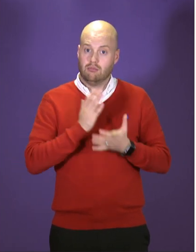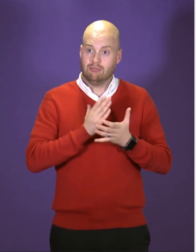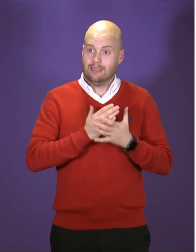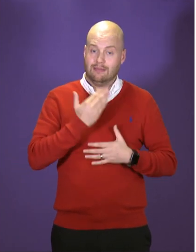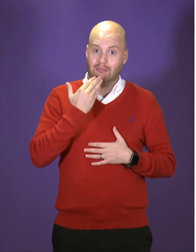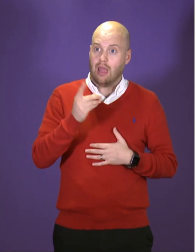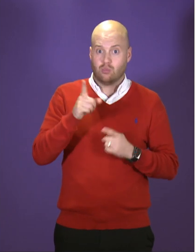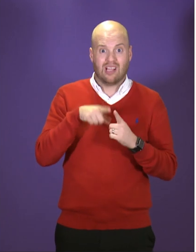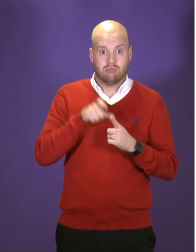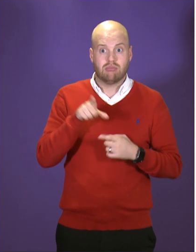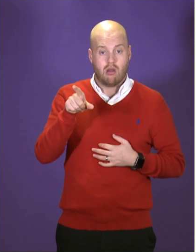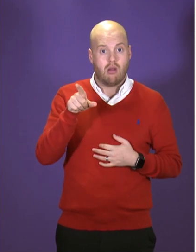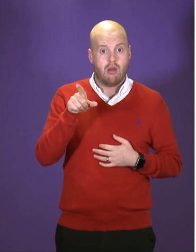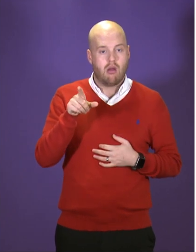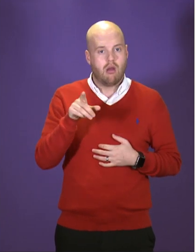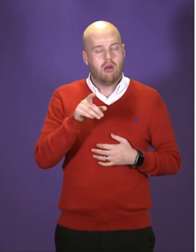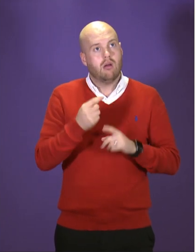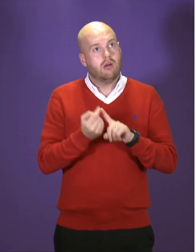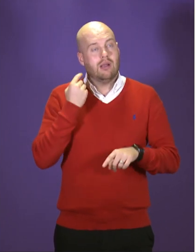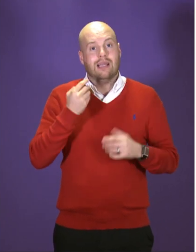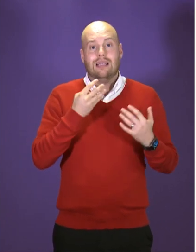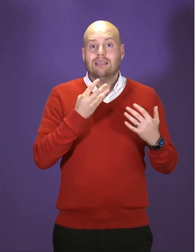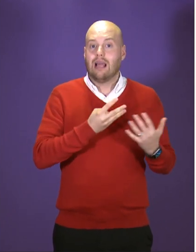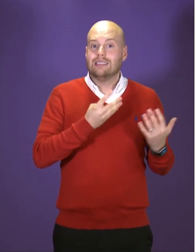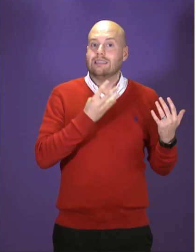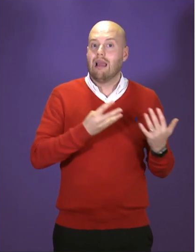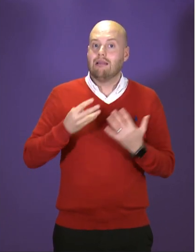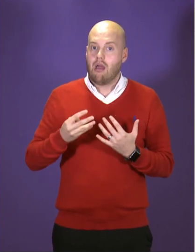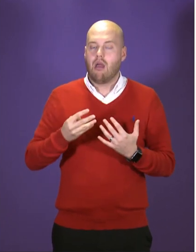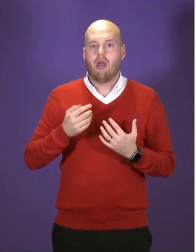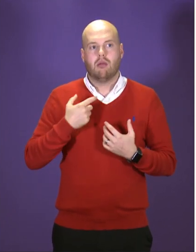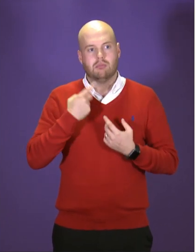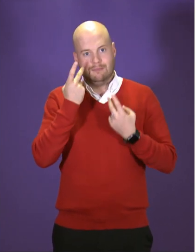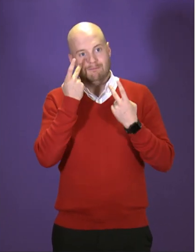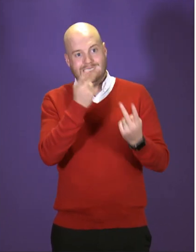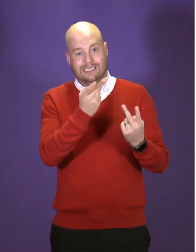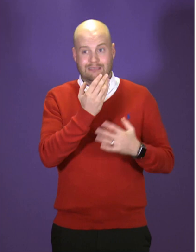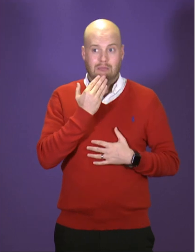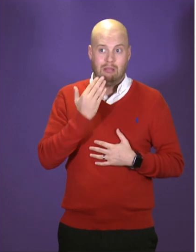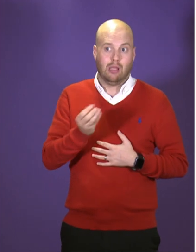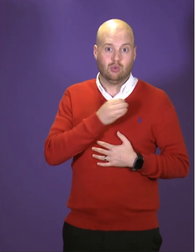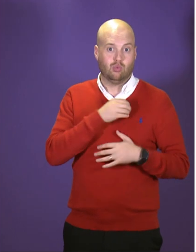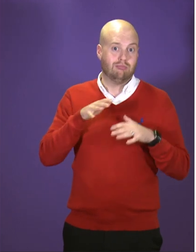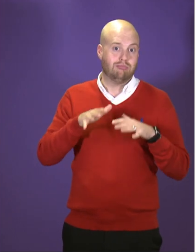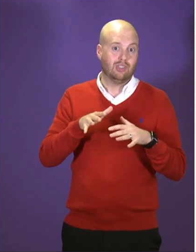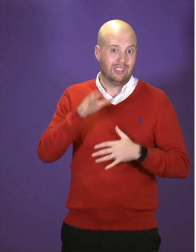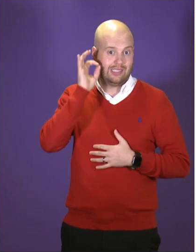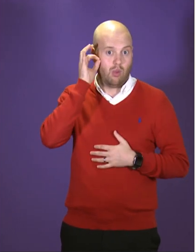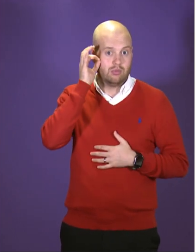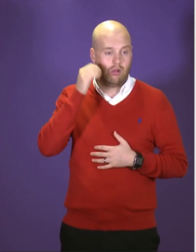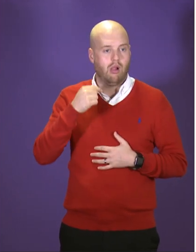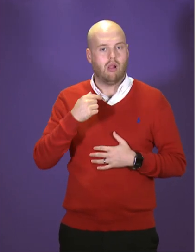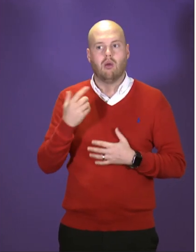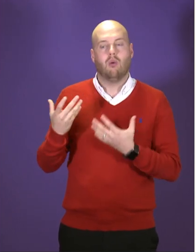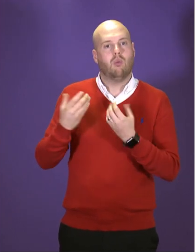I visited thanks to the British Council in 1999 as part of one of their missions to take people out to show them